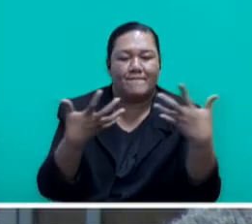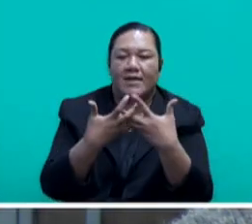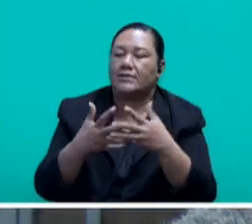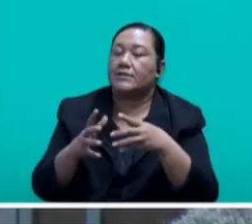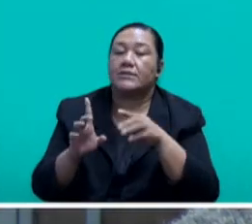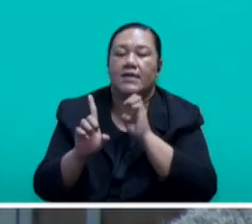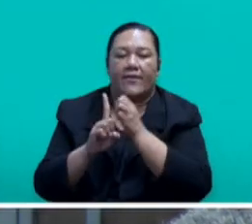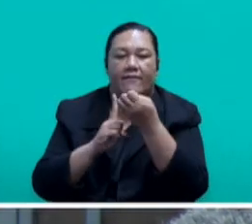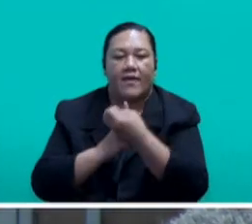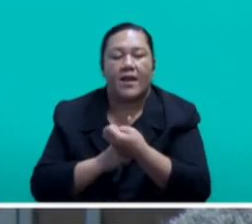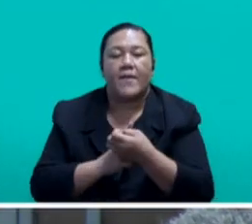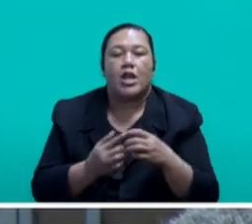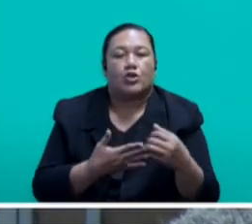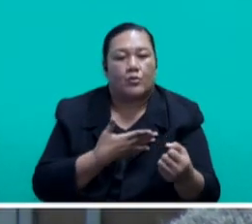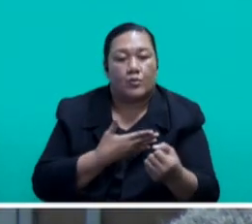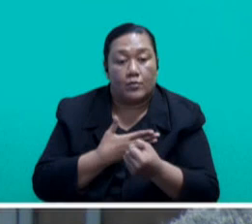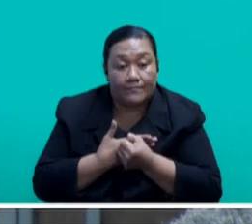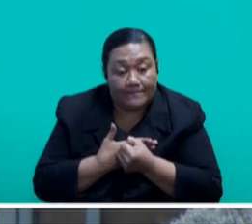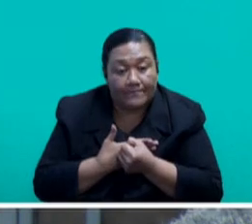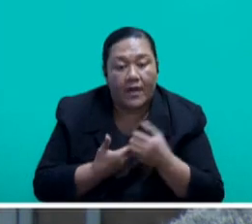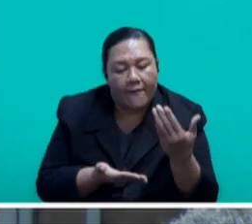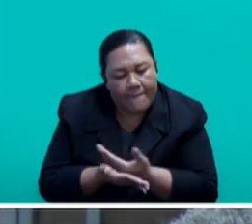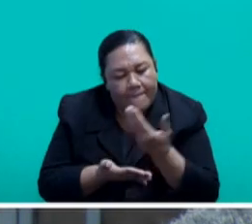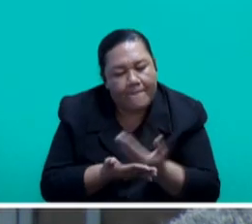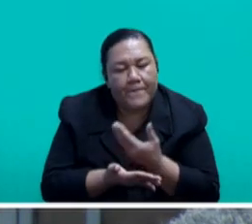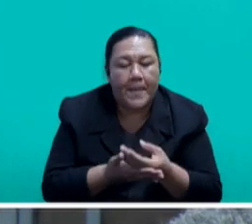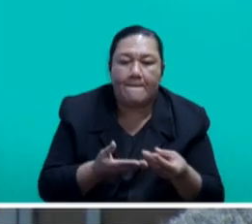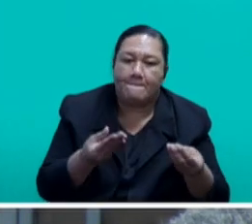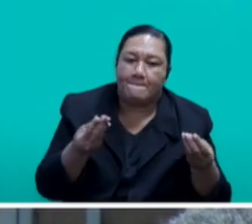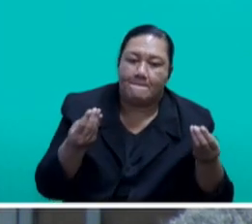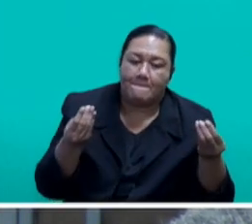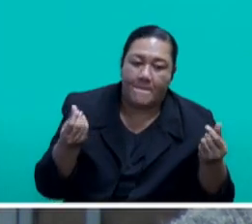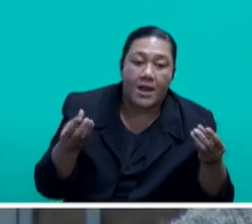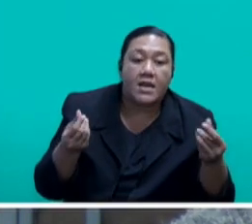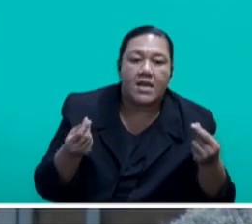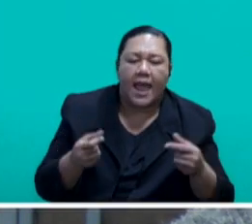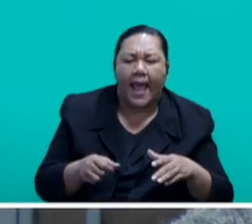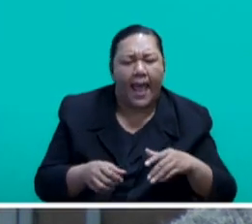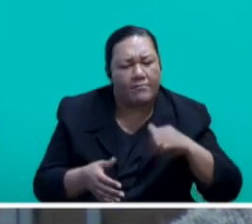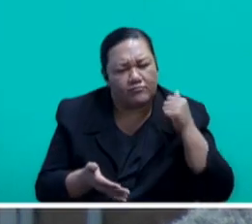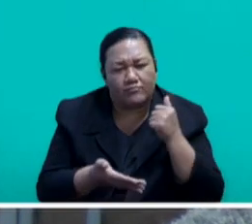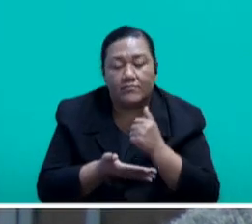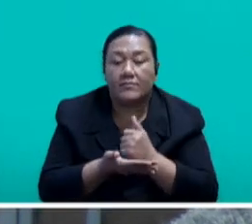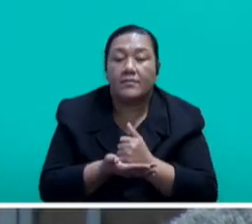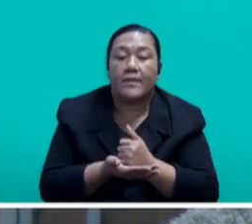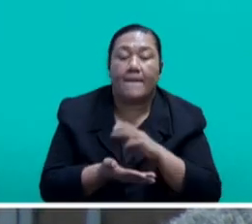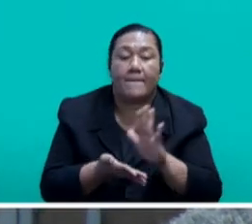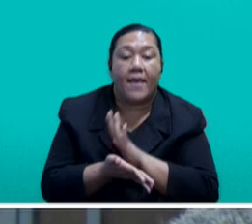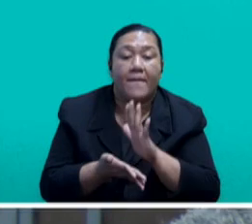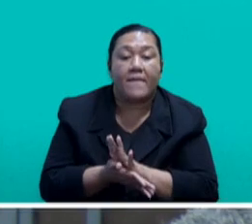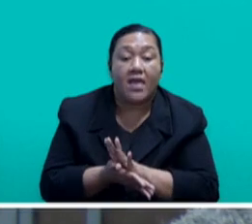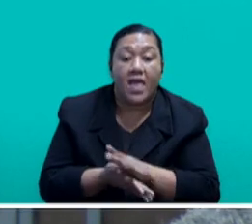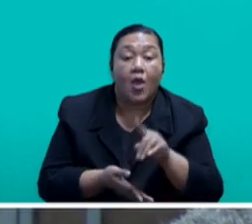financing. I am glad that we have left no stones unturned for the past 6 months to progress work in